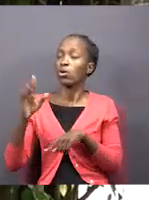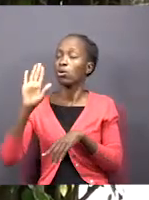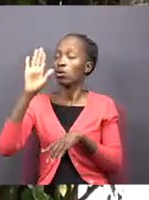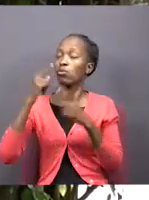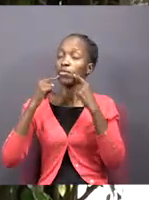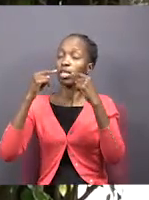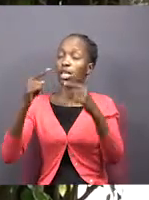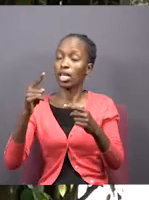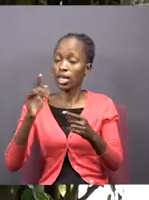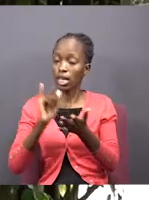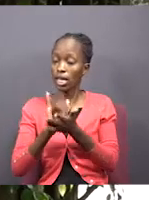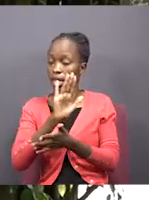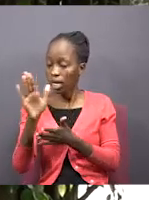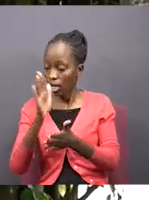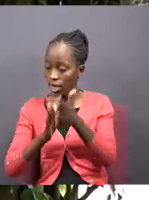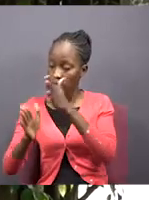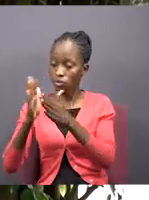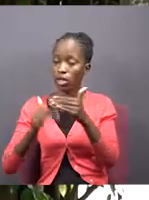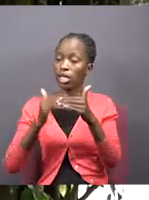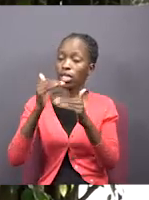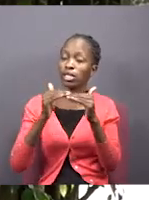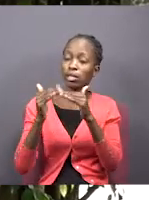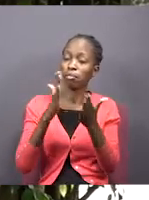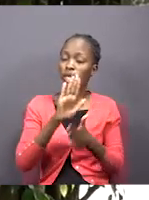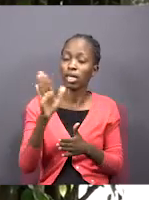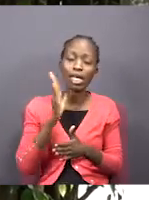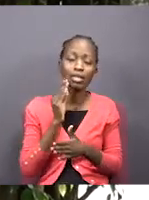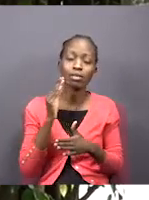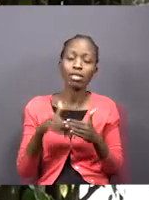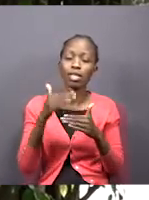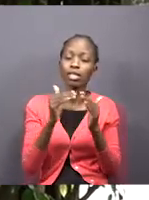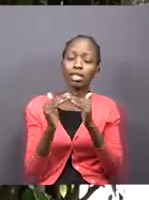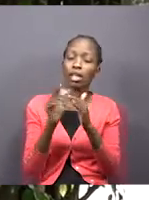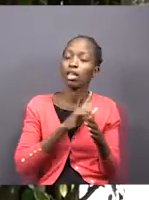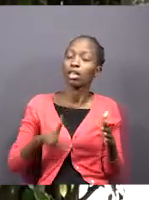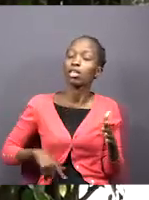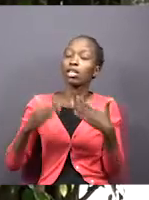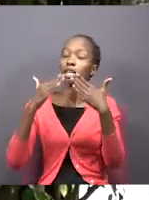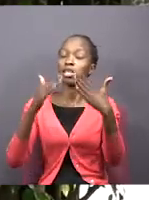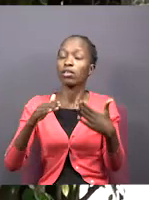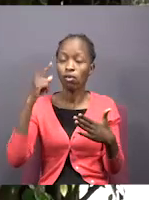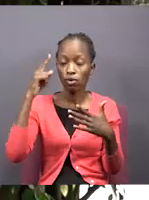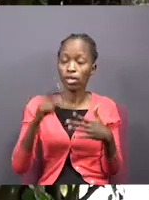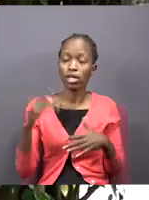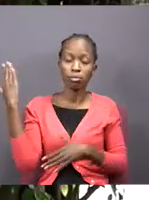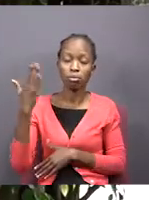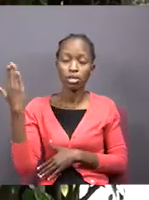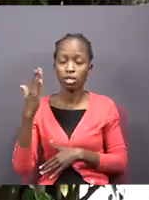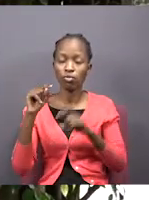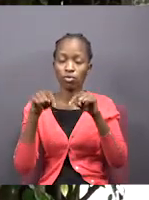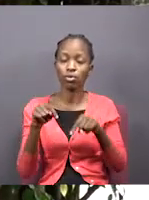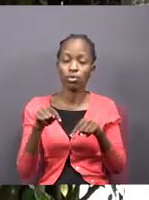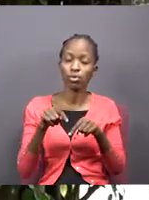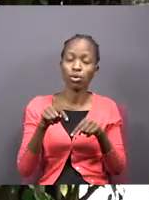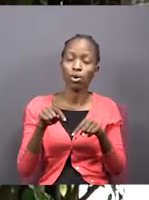declared that they are destined for the next level, may they experience the next level. We thank you for the speaker of the word